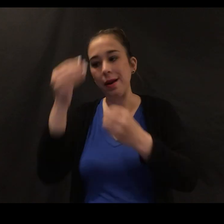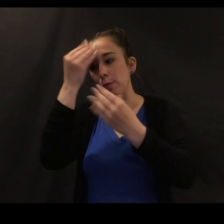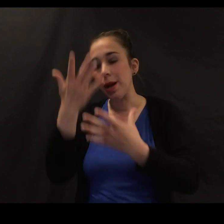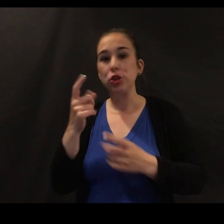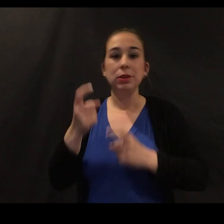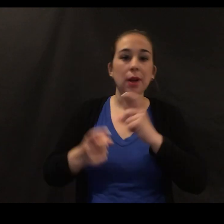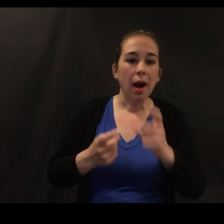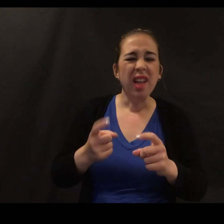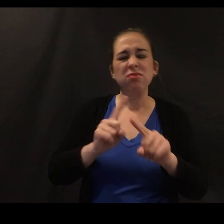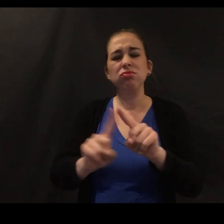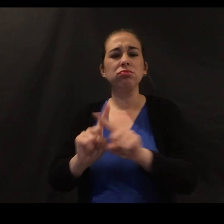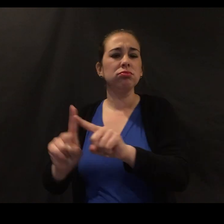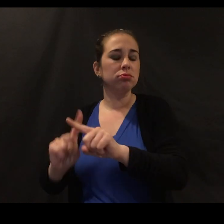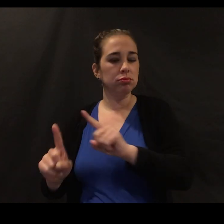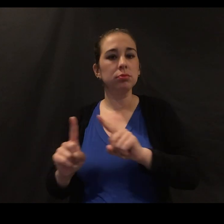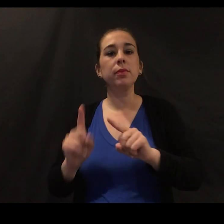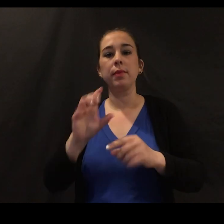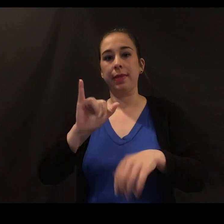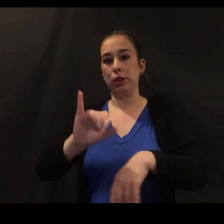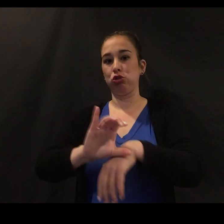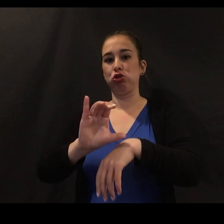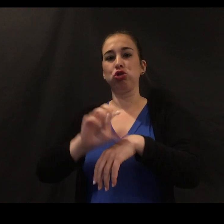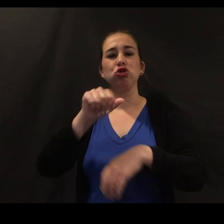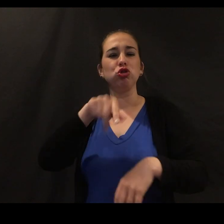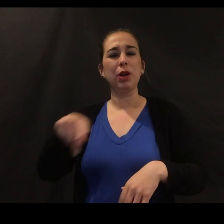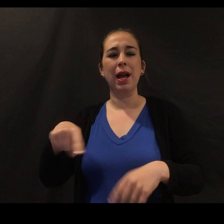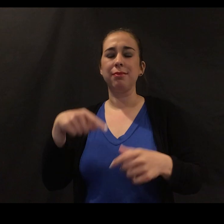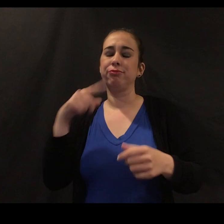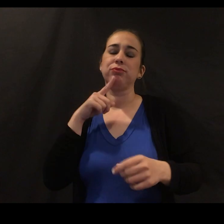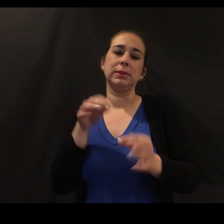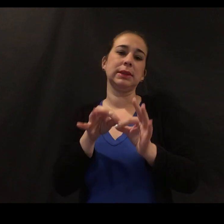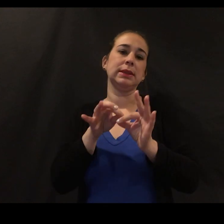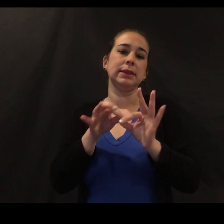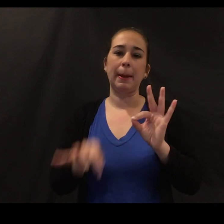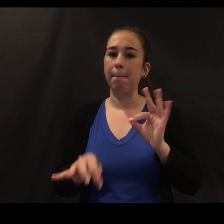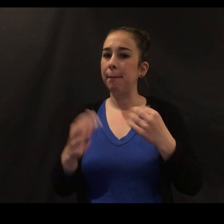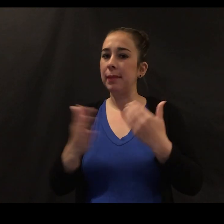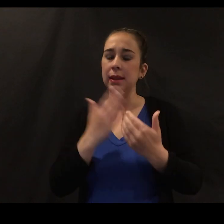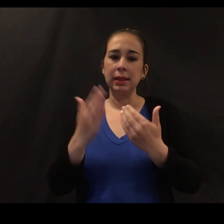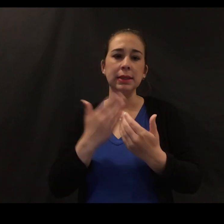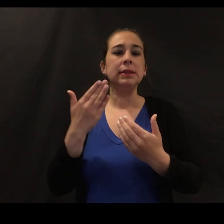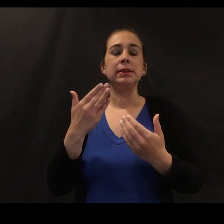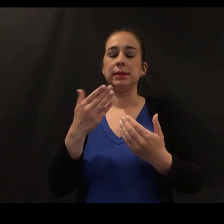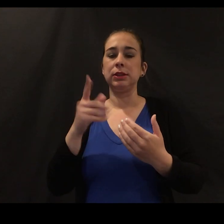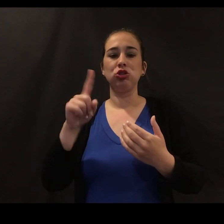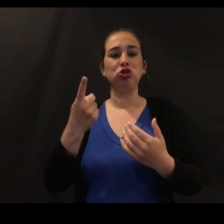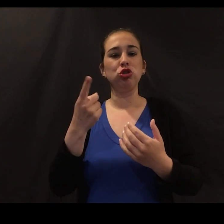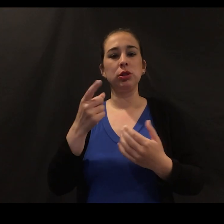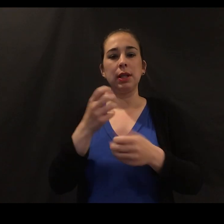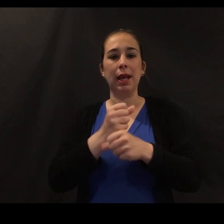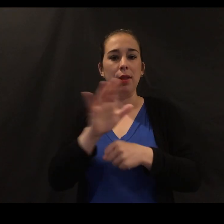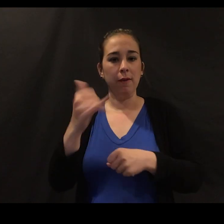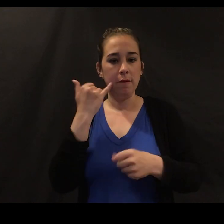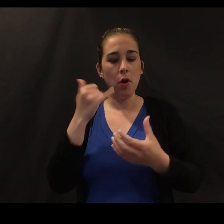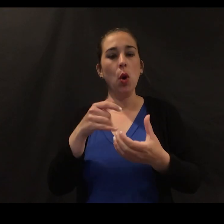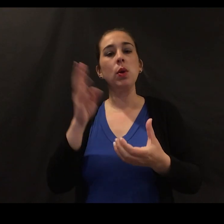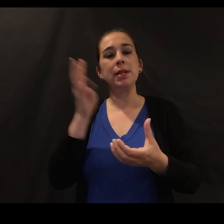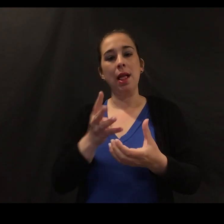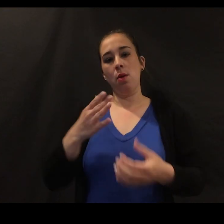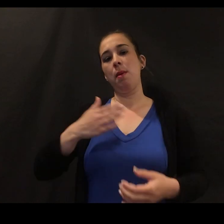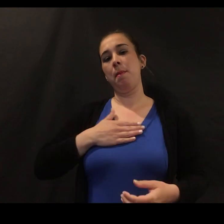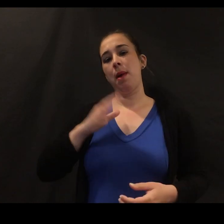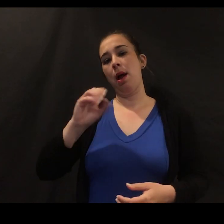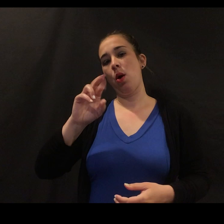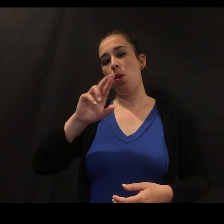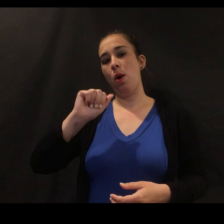whatever you'd like to do. The church app is the real central part that's key for you. All you need to do is take your phone, download the